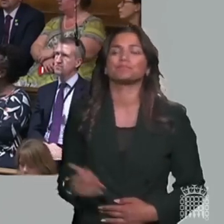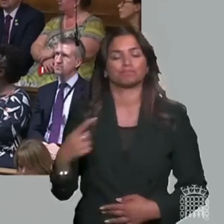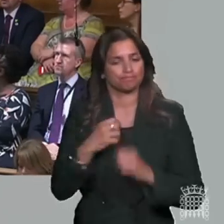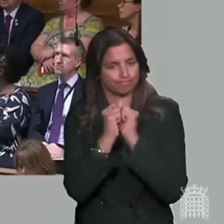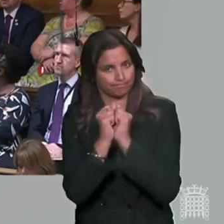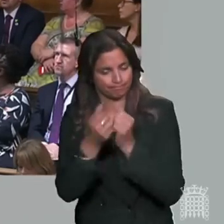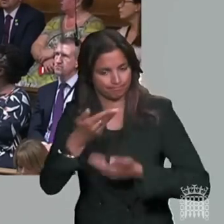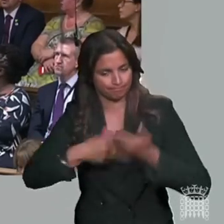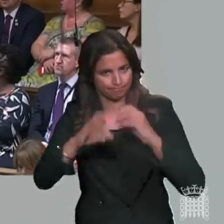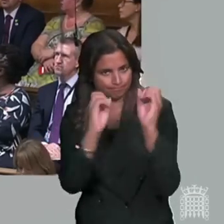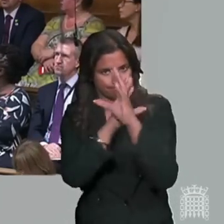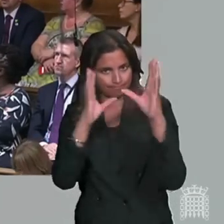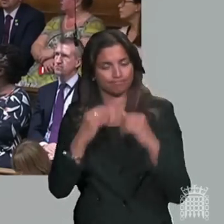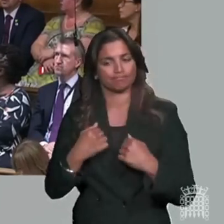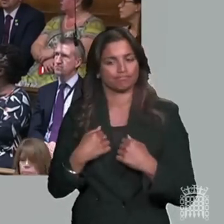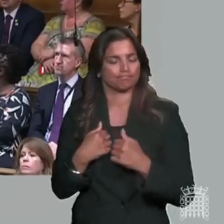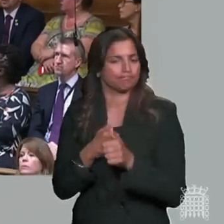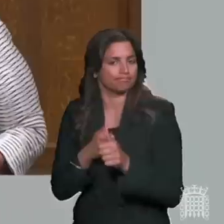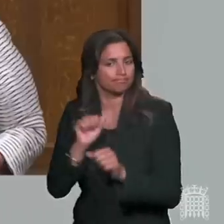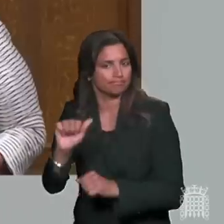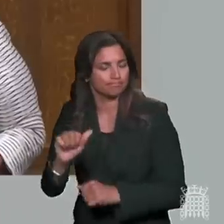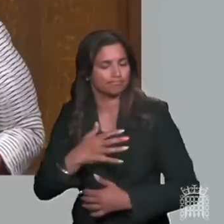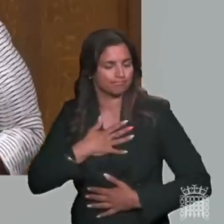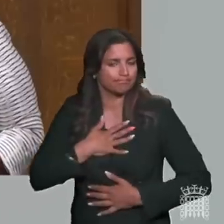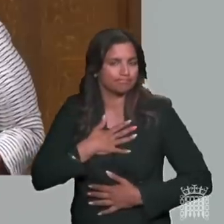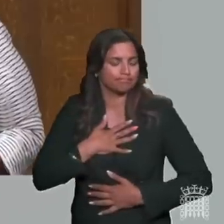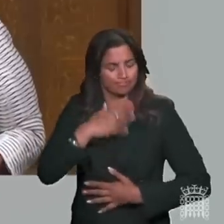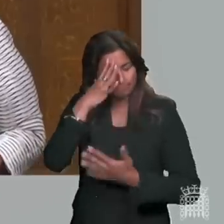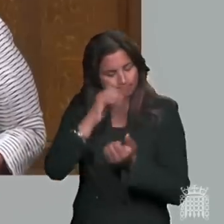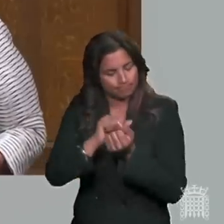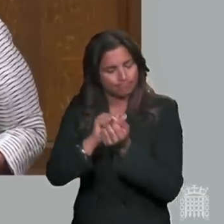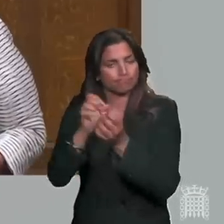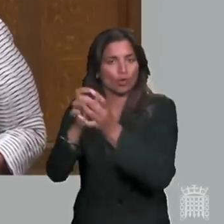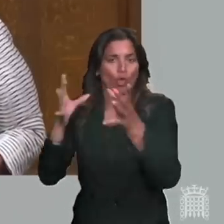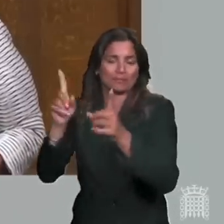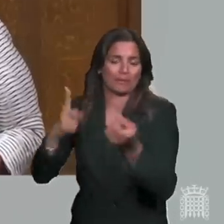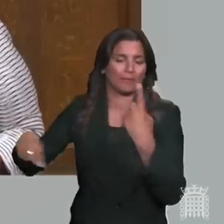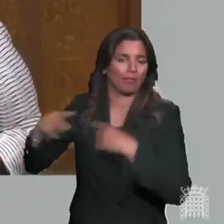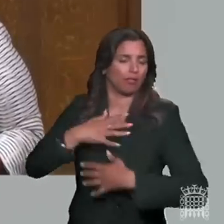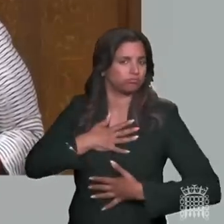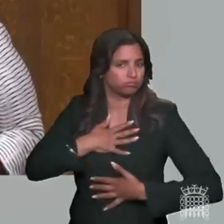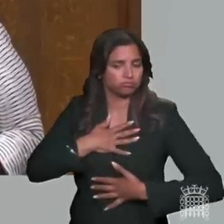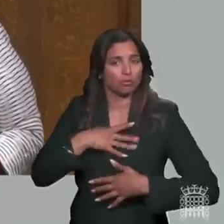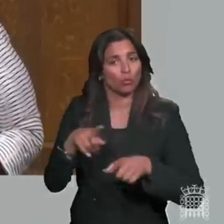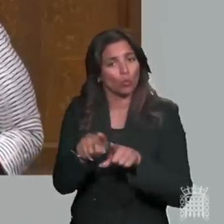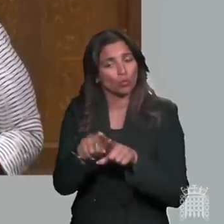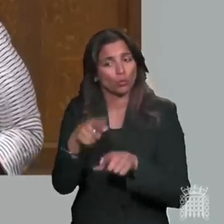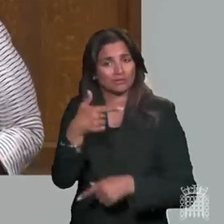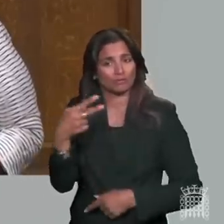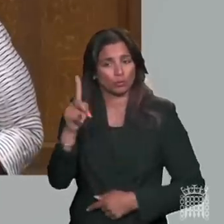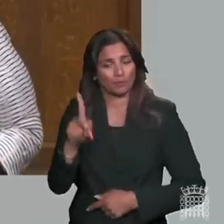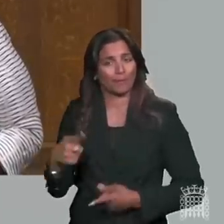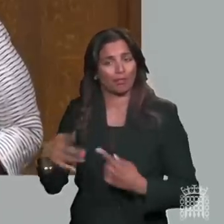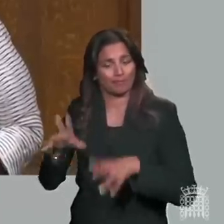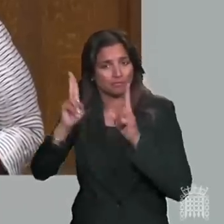I associate myself with the words of the Prime Minister? Our hearts are with the City of Nottingham, and we also remember those 72 killed